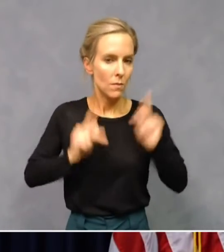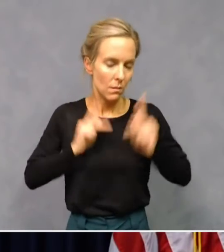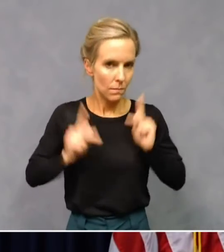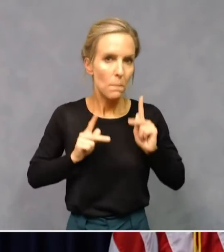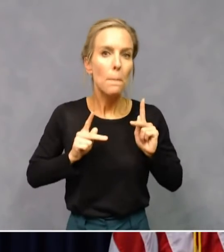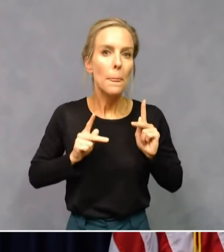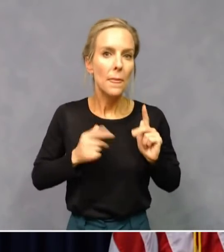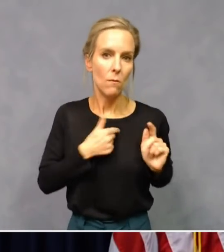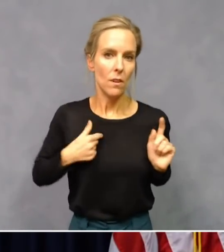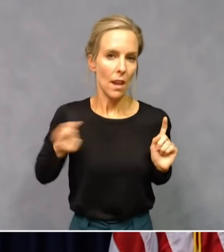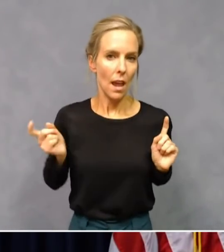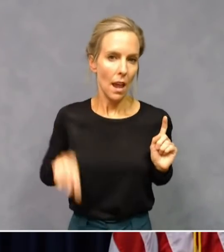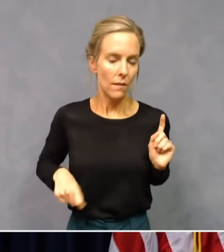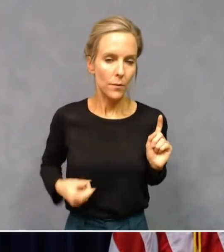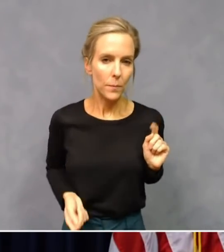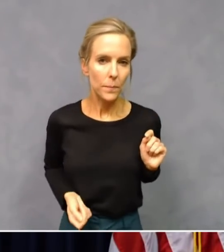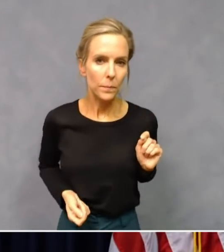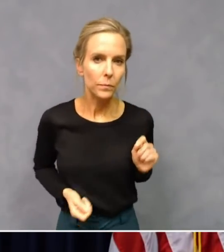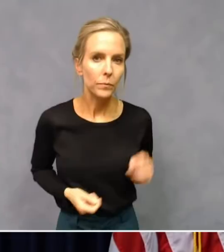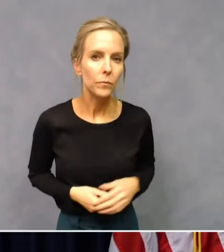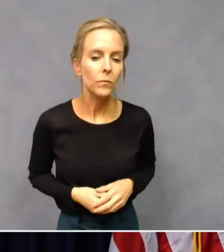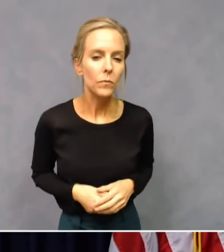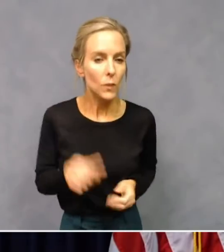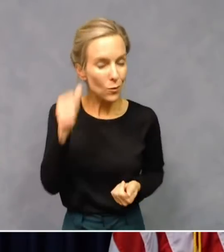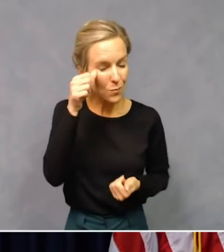to. And remember,